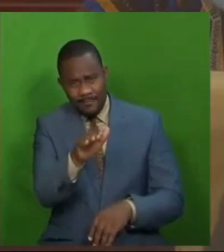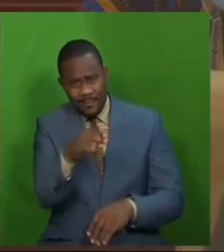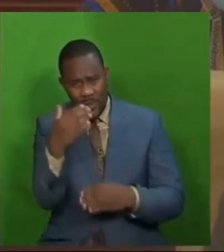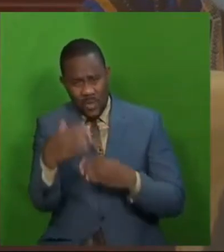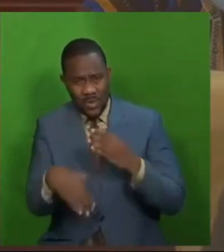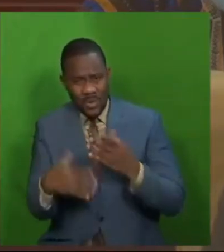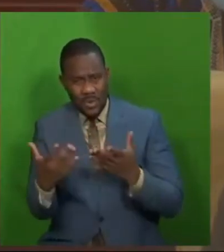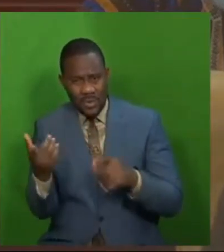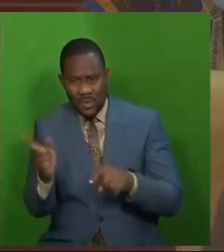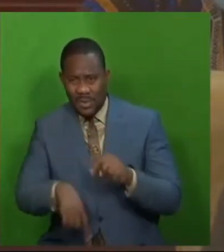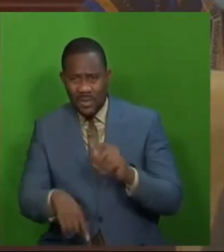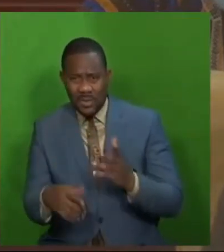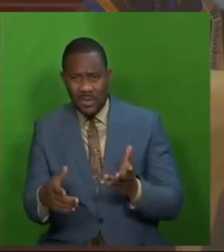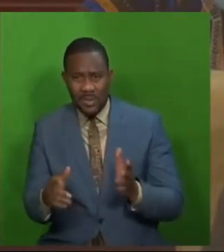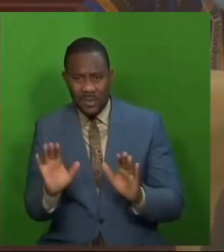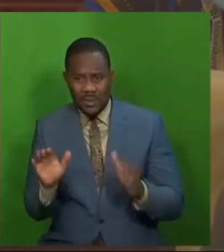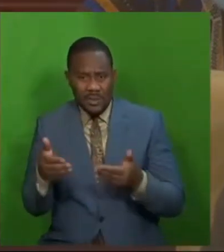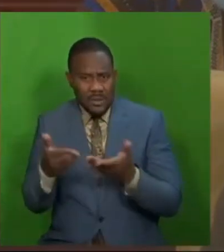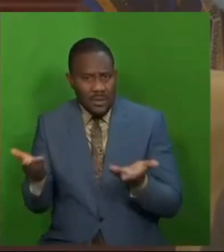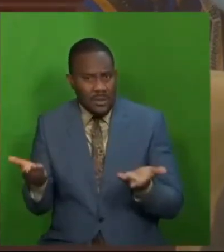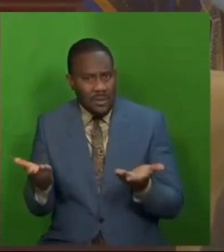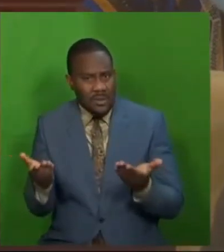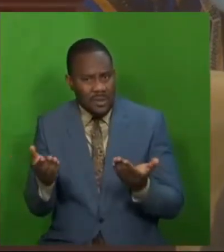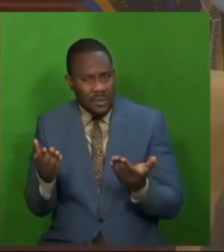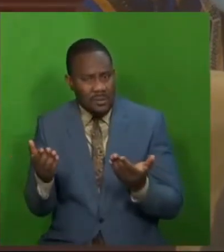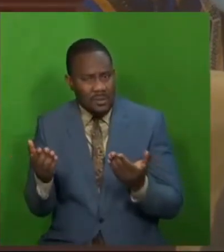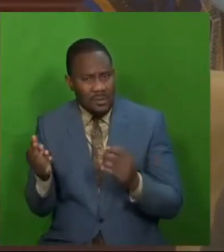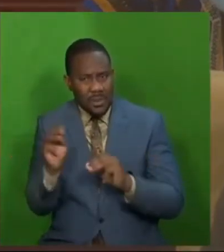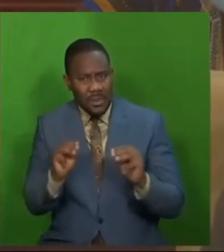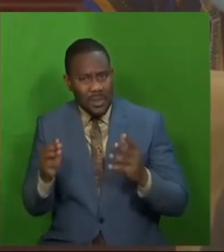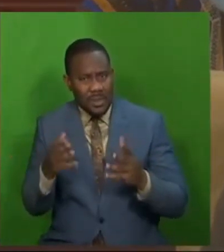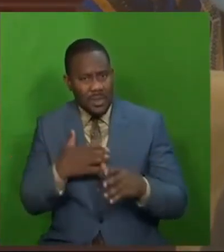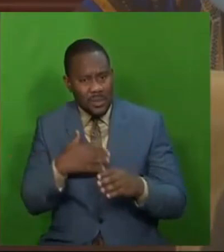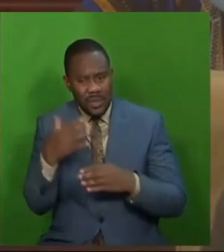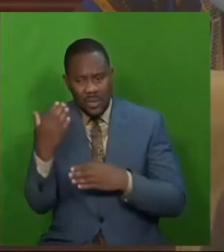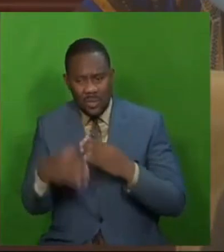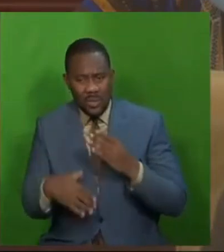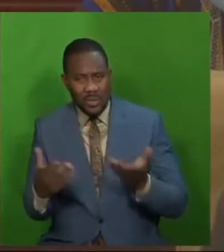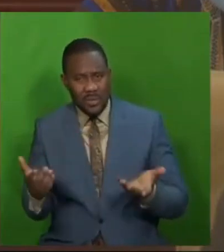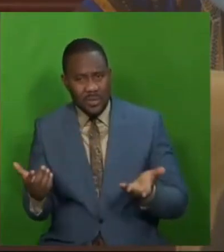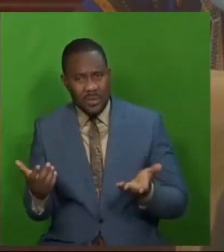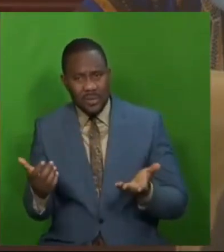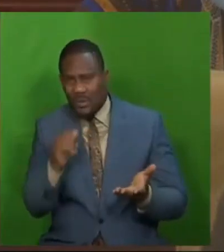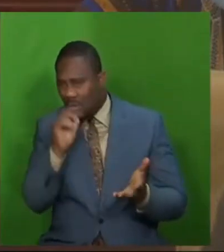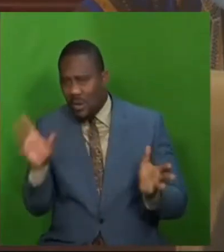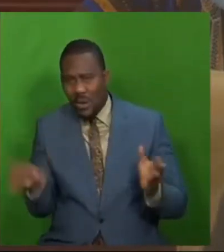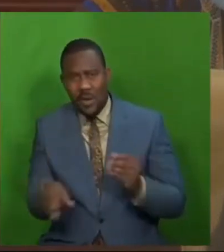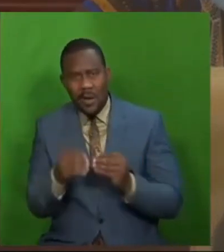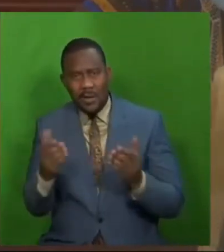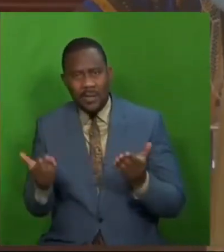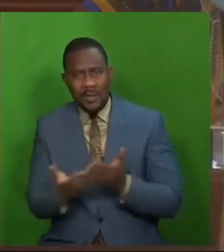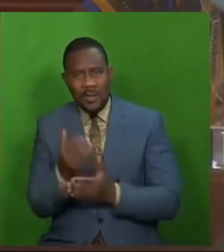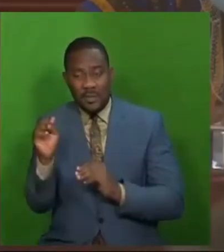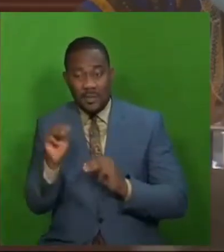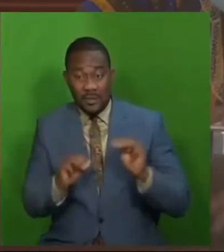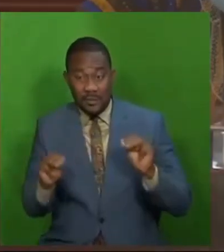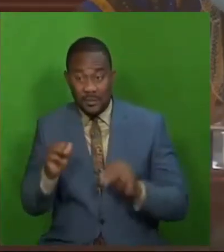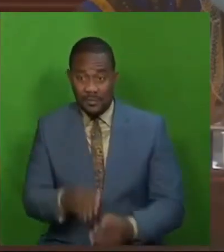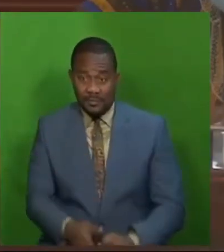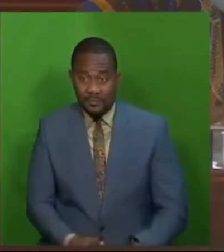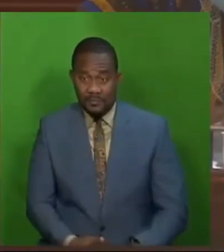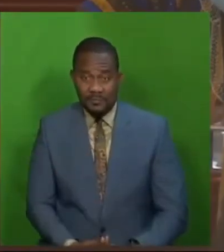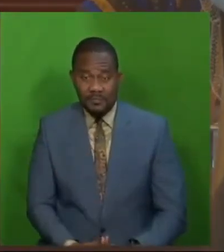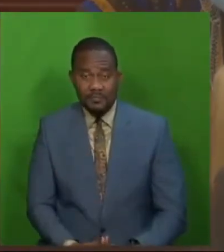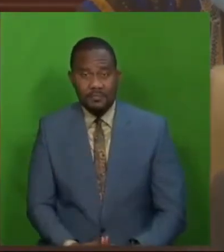way with the introduction of new matter. Conclusion, you don't add new matters. So please, your